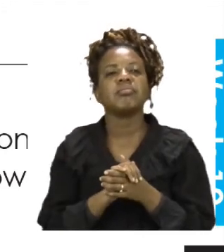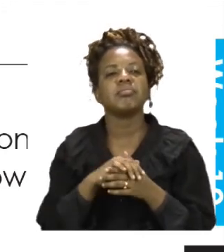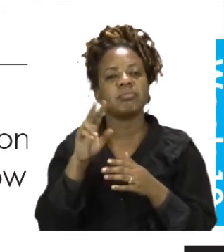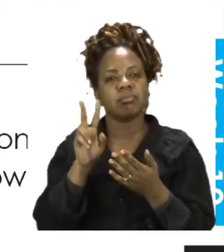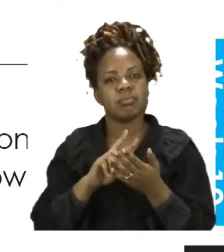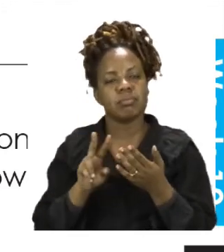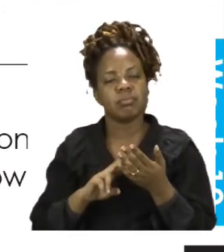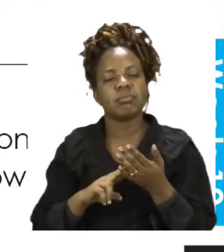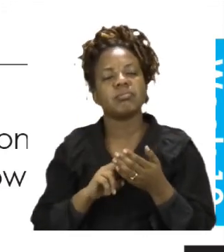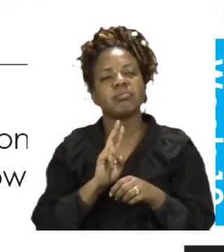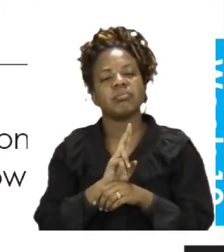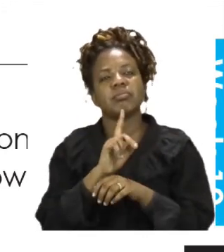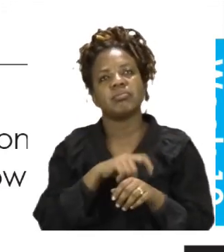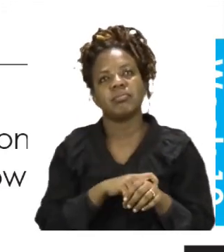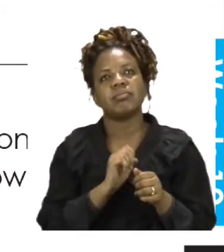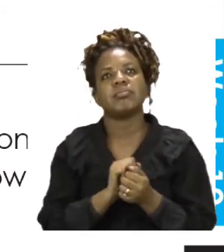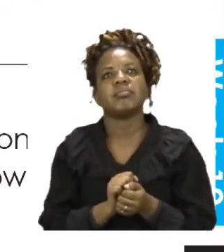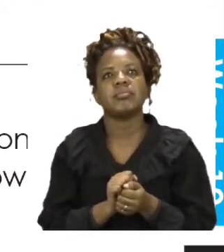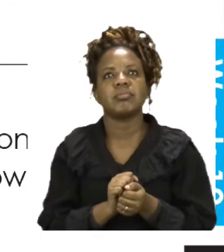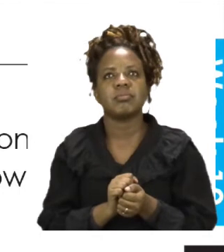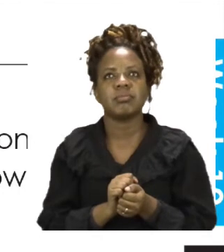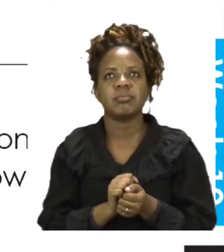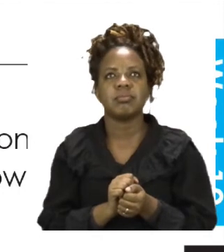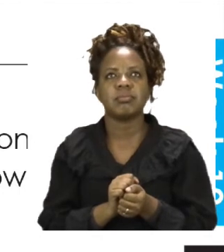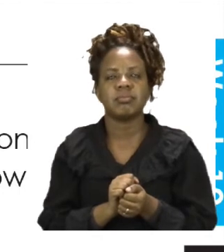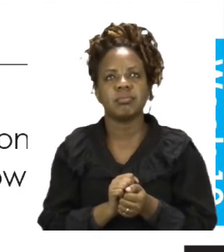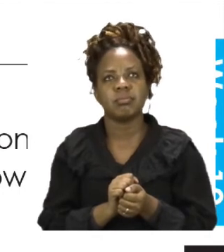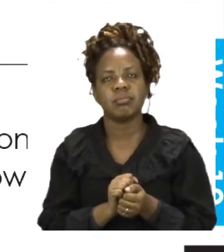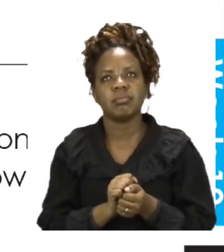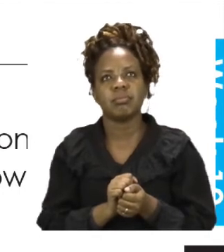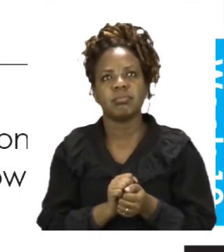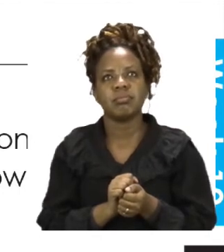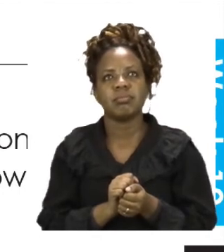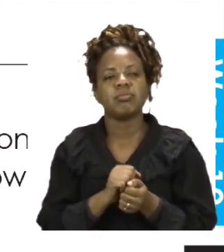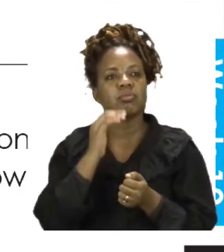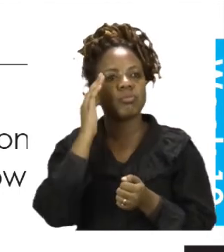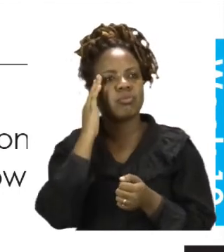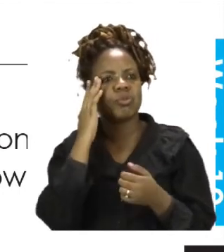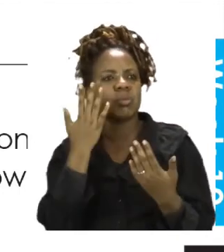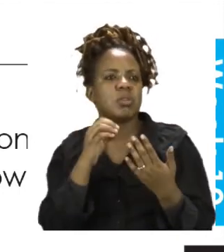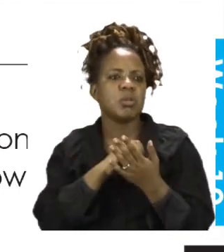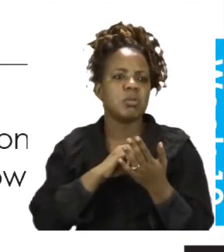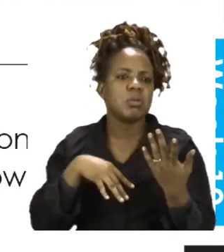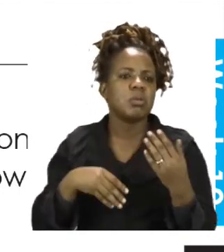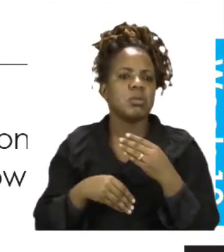to find out what we need to either add or share or subtract.